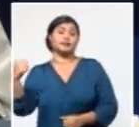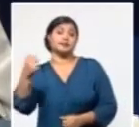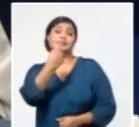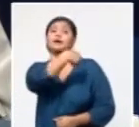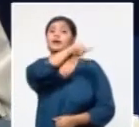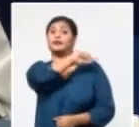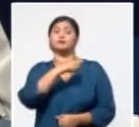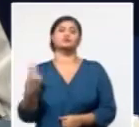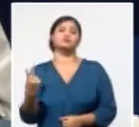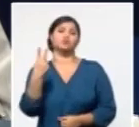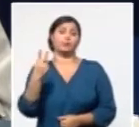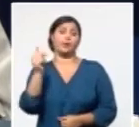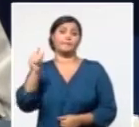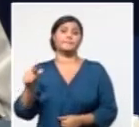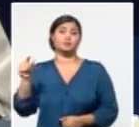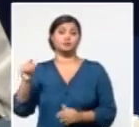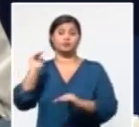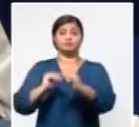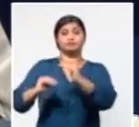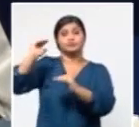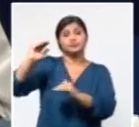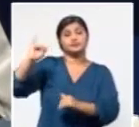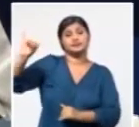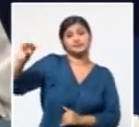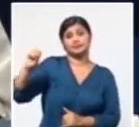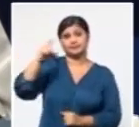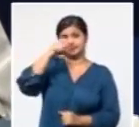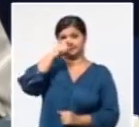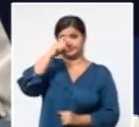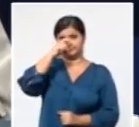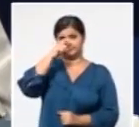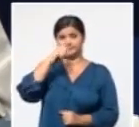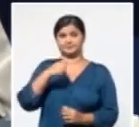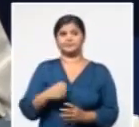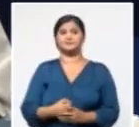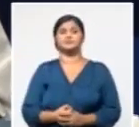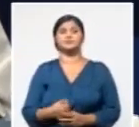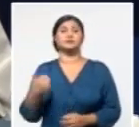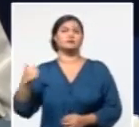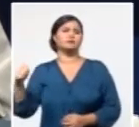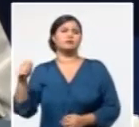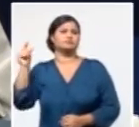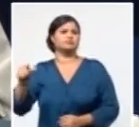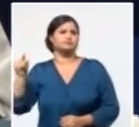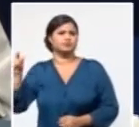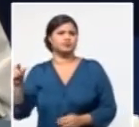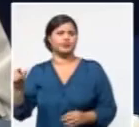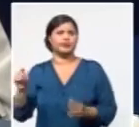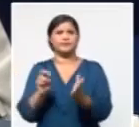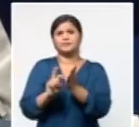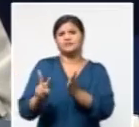cases, there are 2 patients from the over 60s age group.